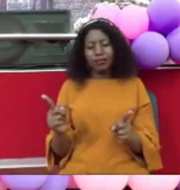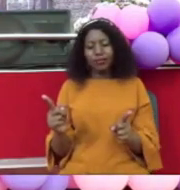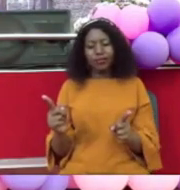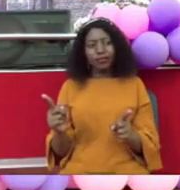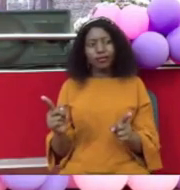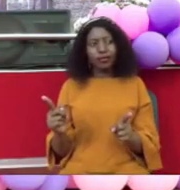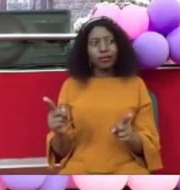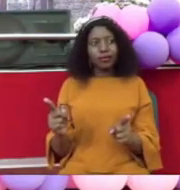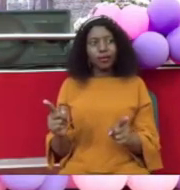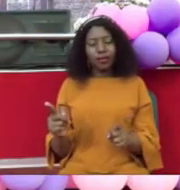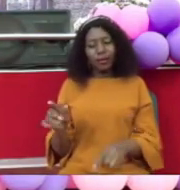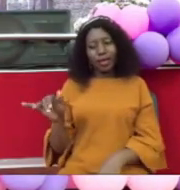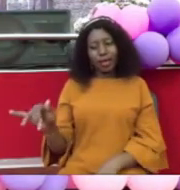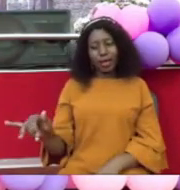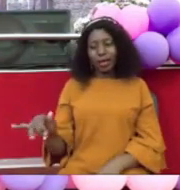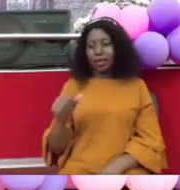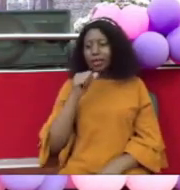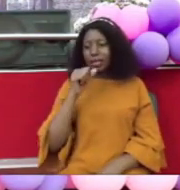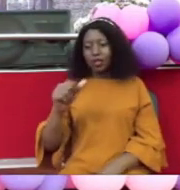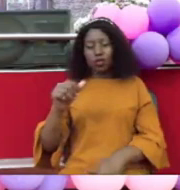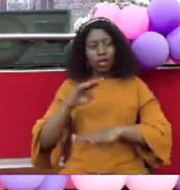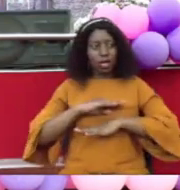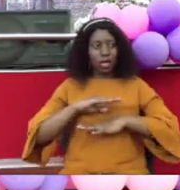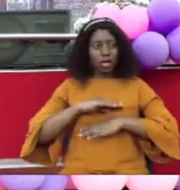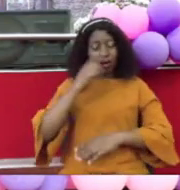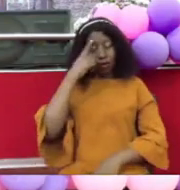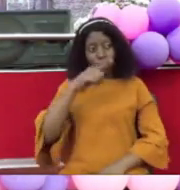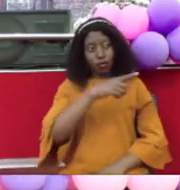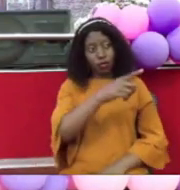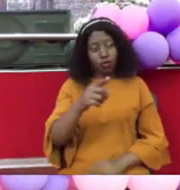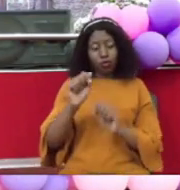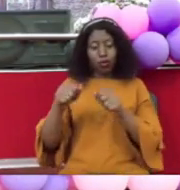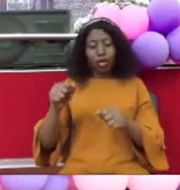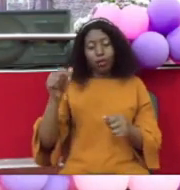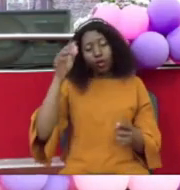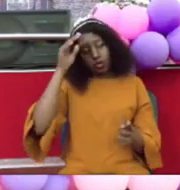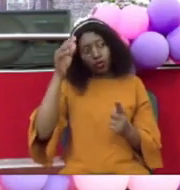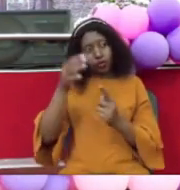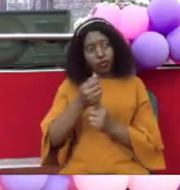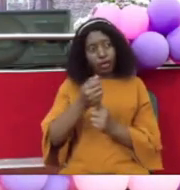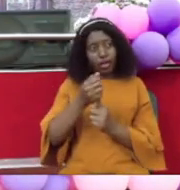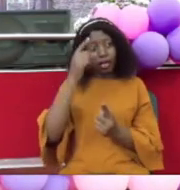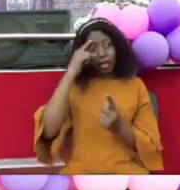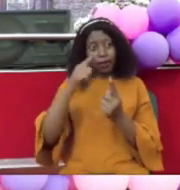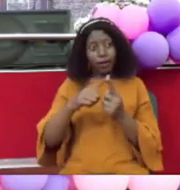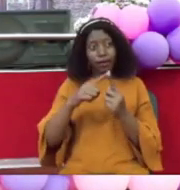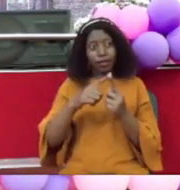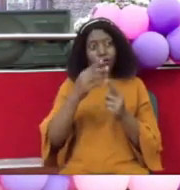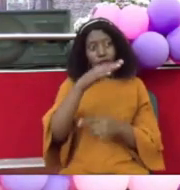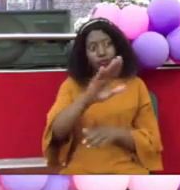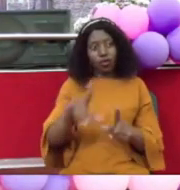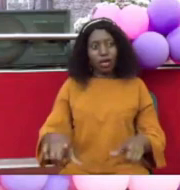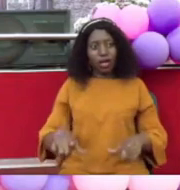not help you to fulfill the entire purpose of your life. Lakini haitakusaidia kutimiliza makusudi yako